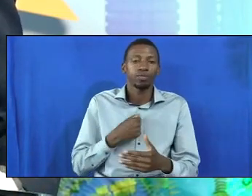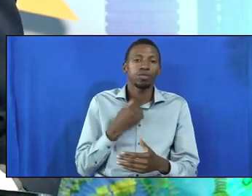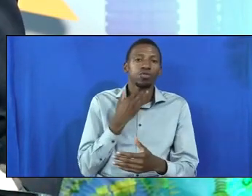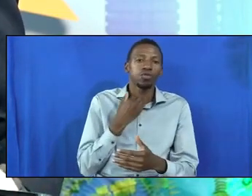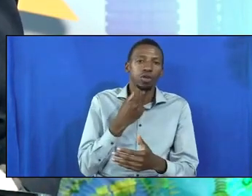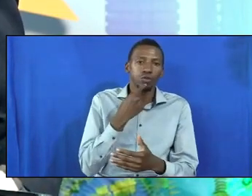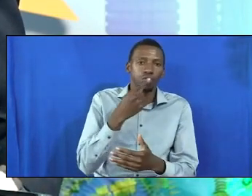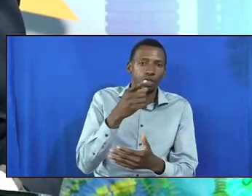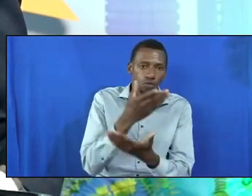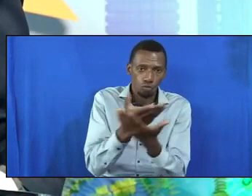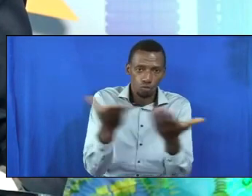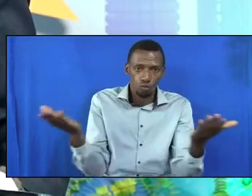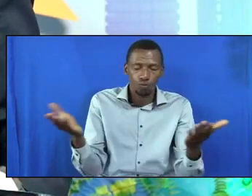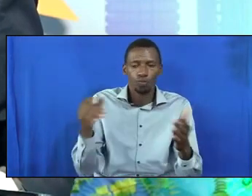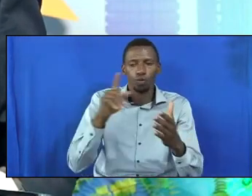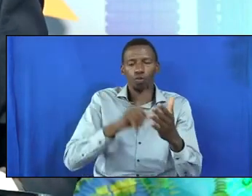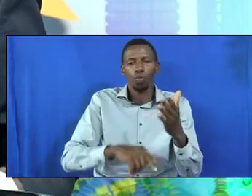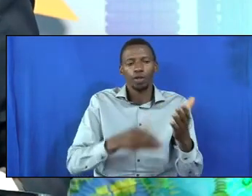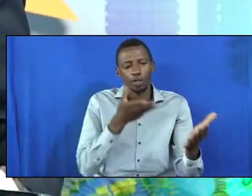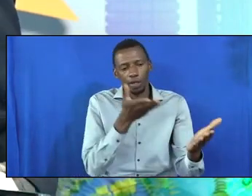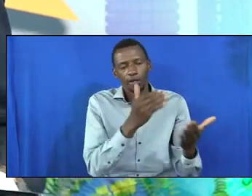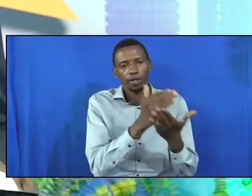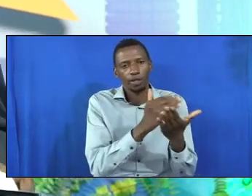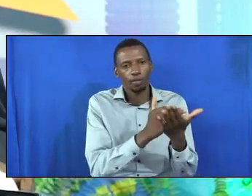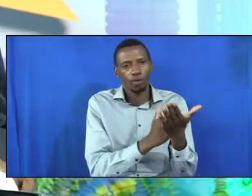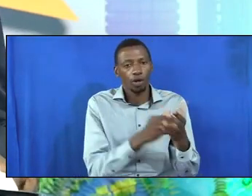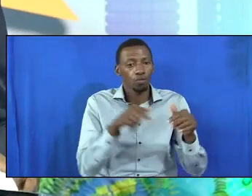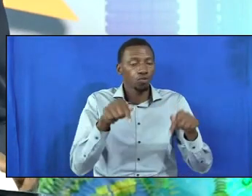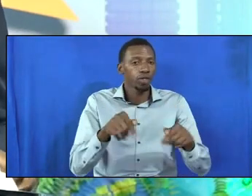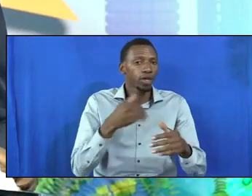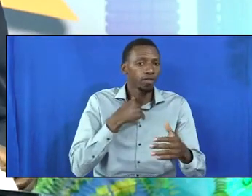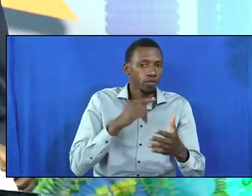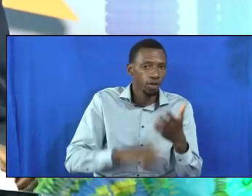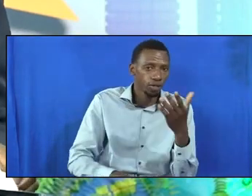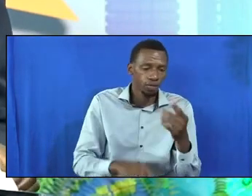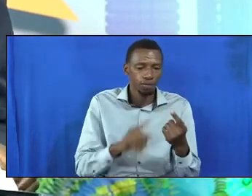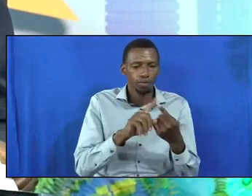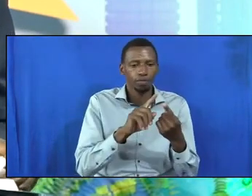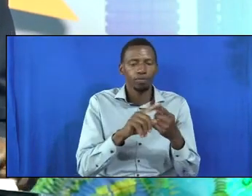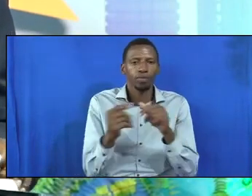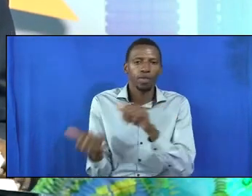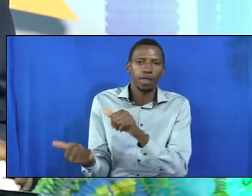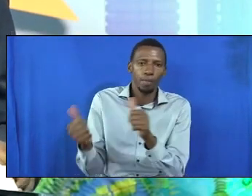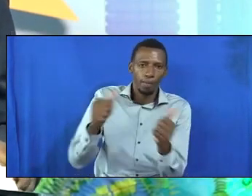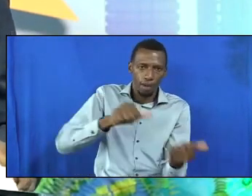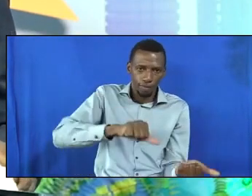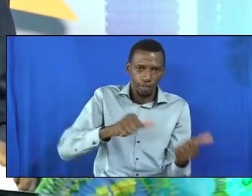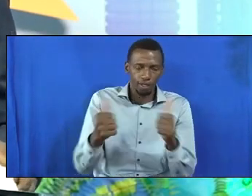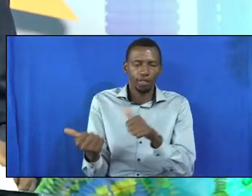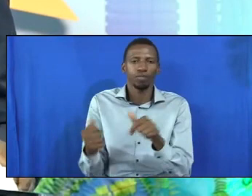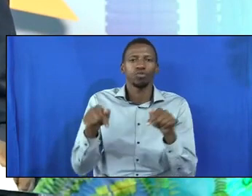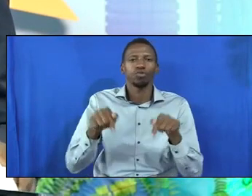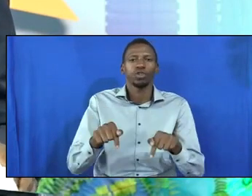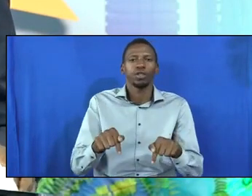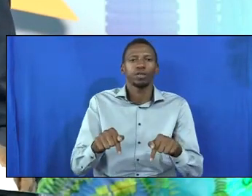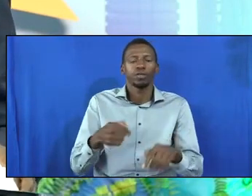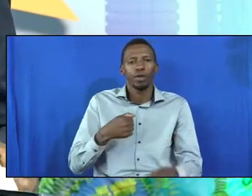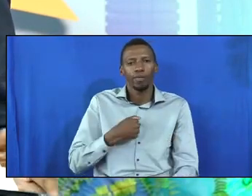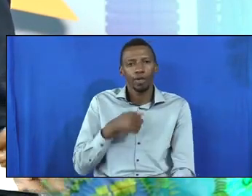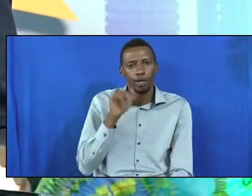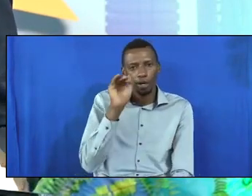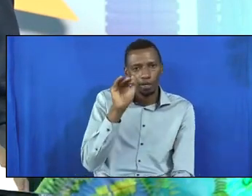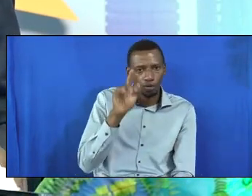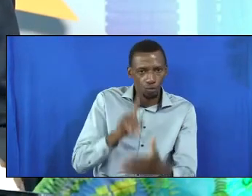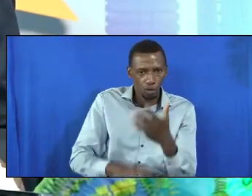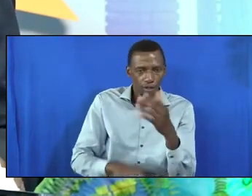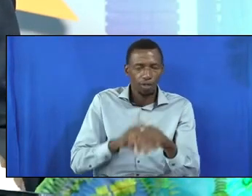still lined up for you. We have baptism, and today I'm asking that